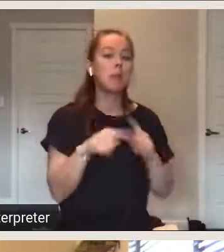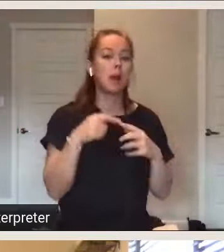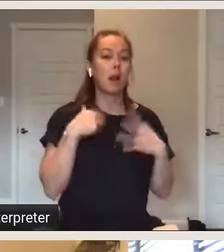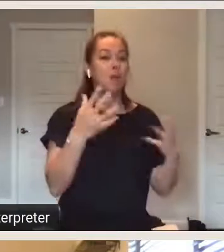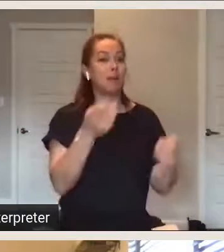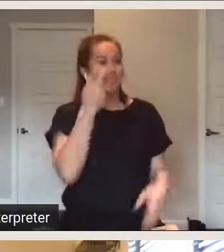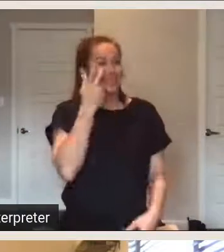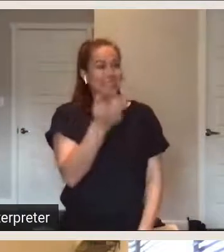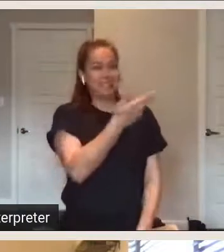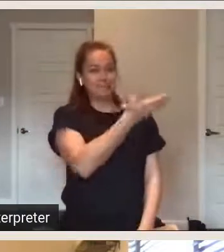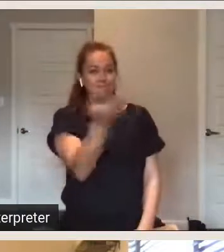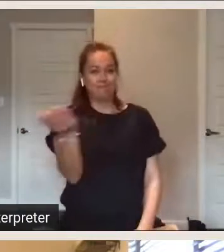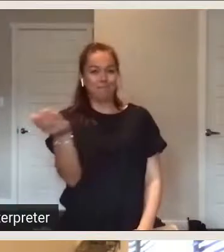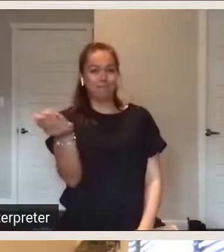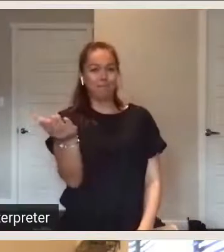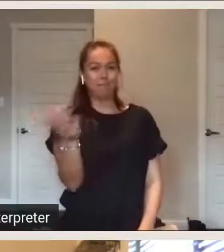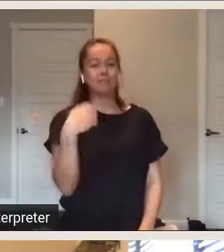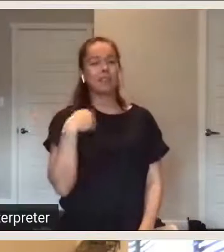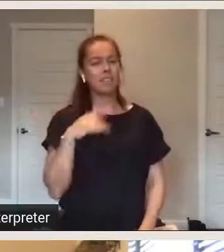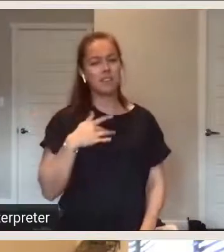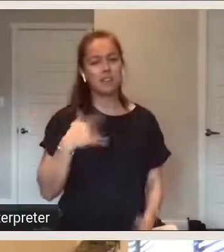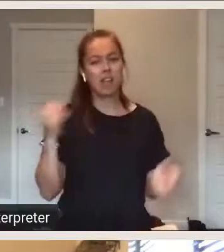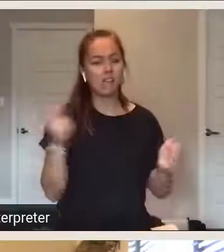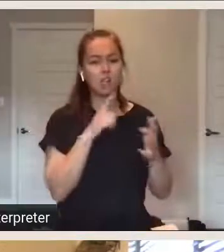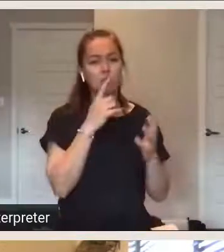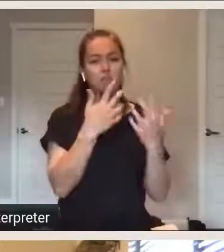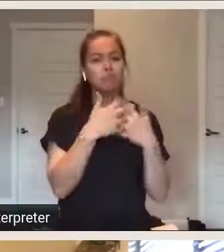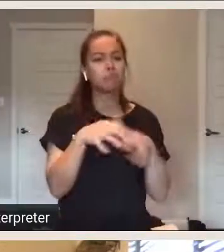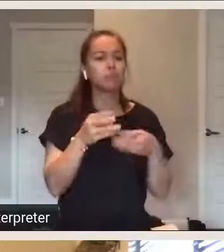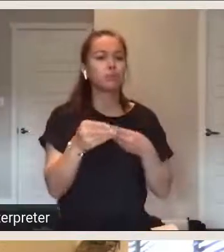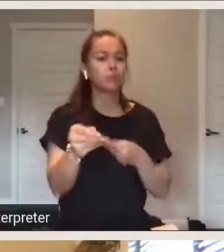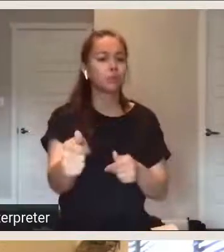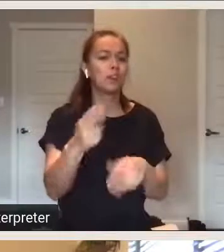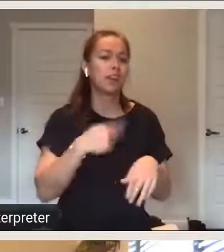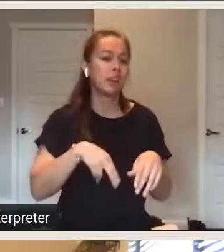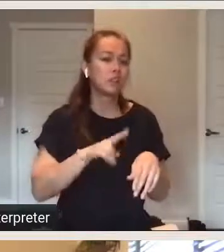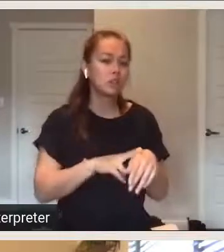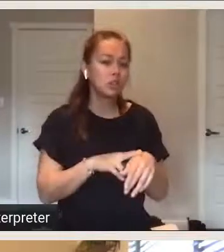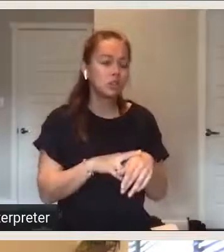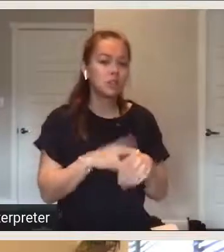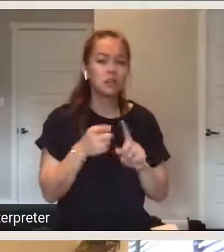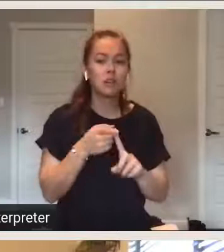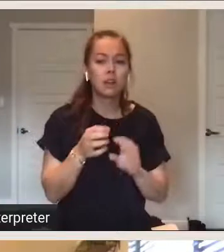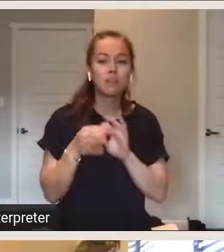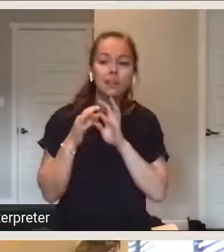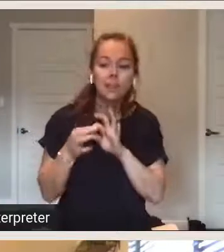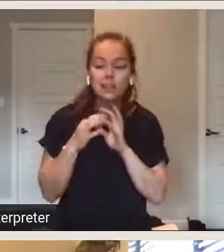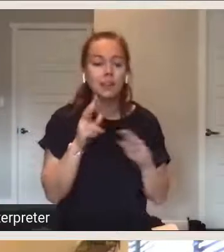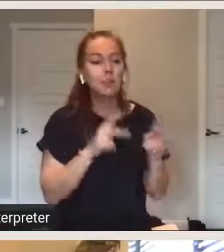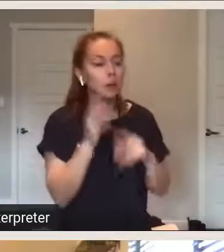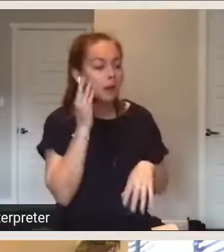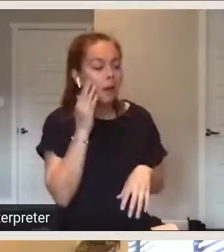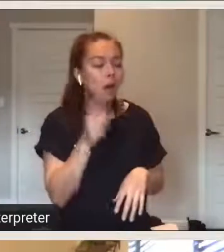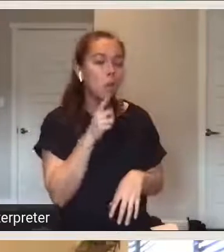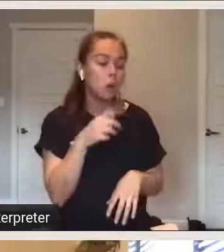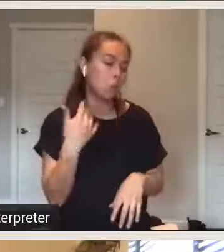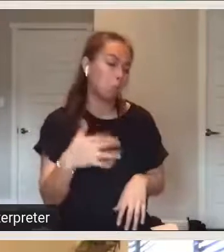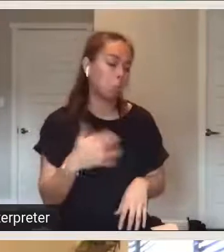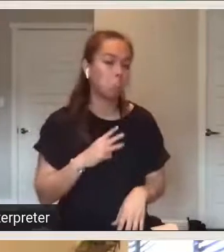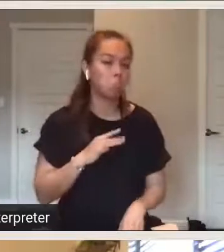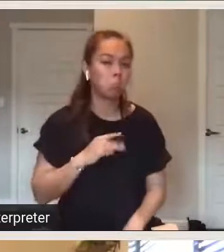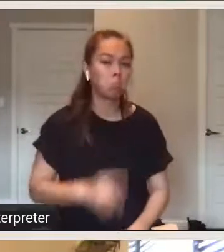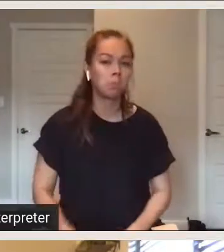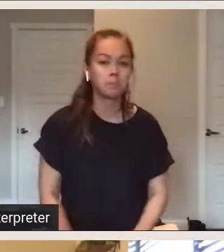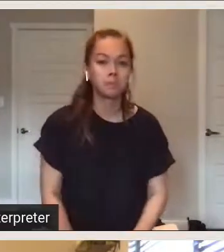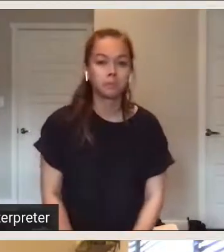Yeah, I feel like everything just kind of came naturally and from people I've known and just like the connections I've had along the way. Yeah. I also